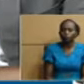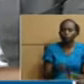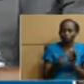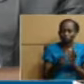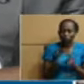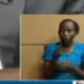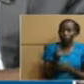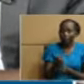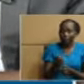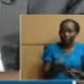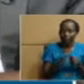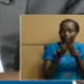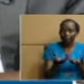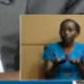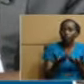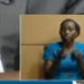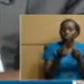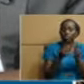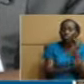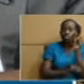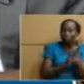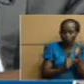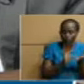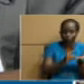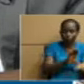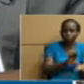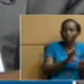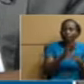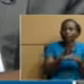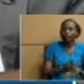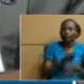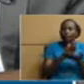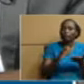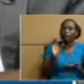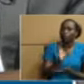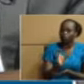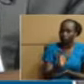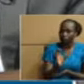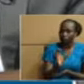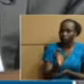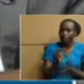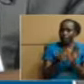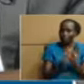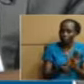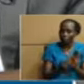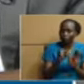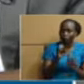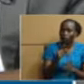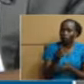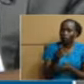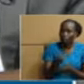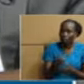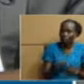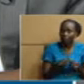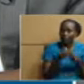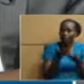is given to a district according to the sub-county. If, like, for example, the money is given